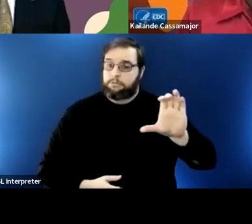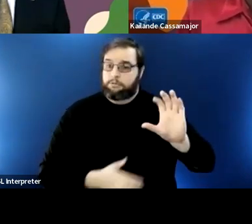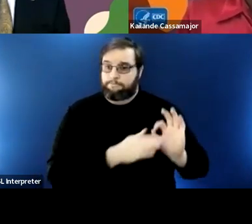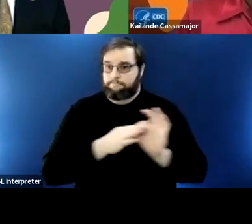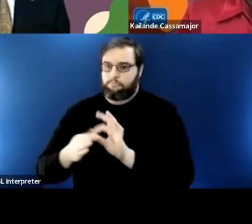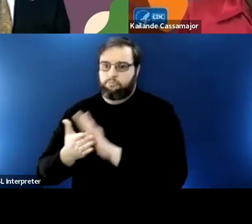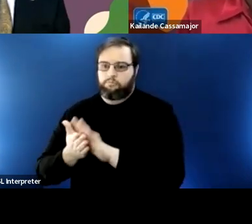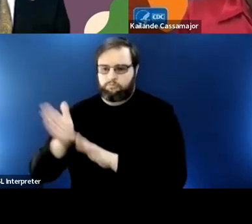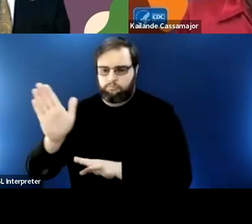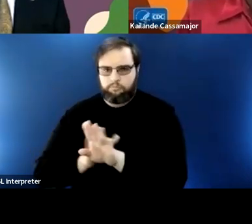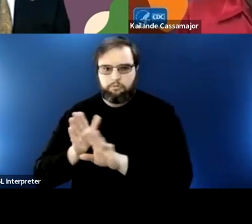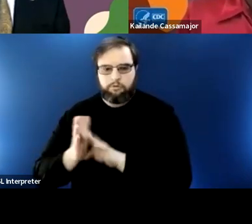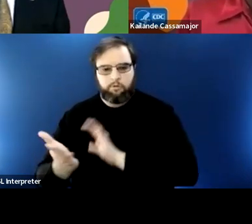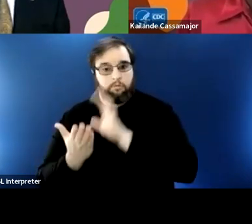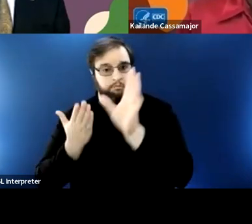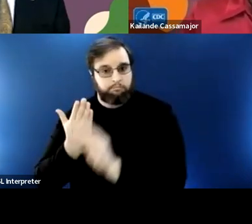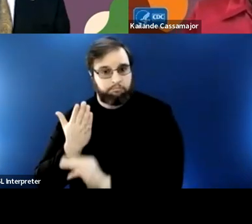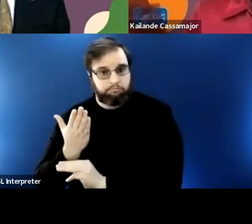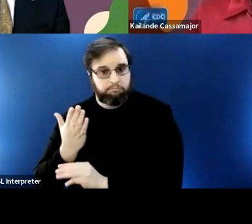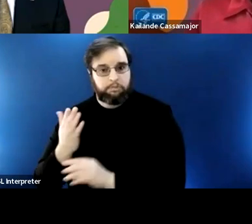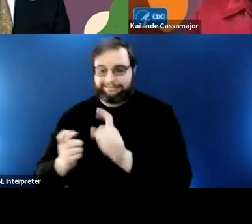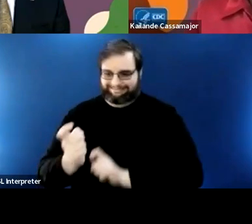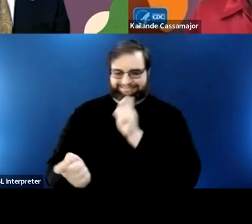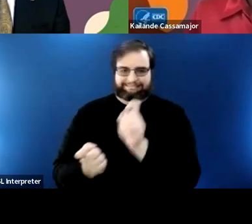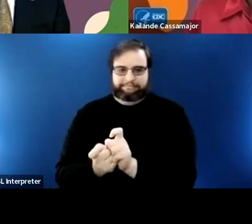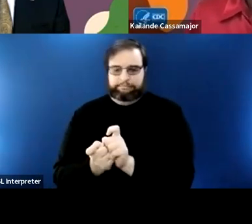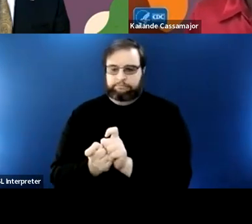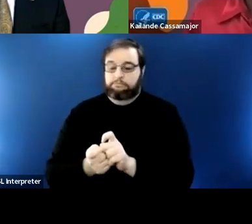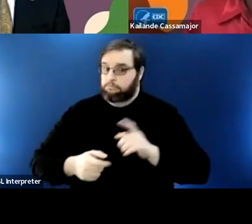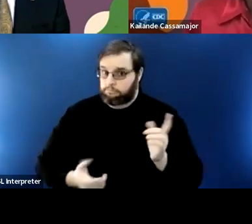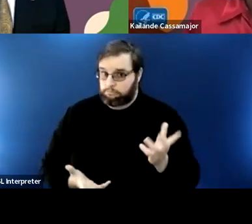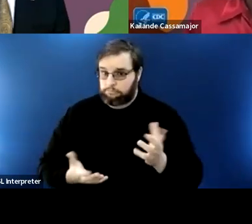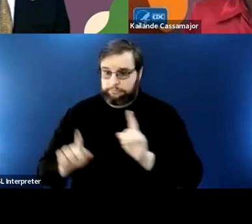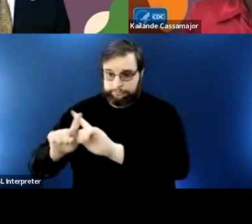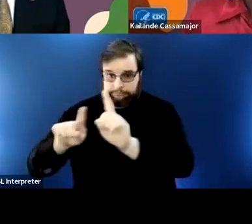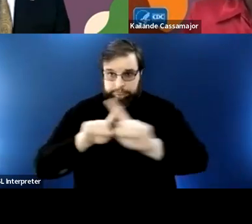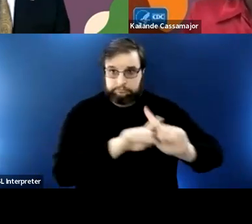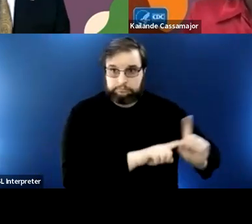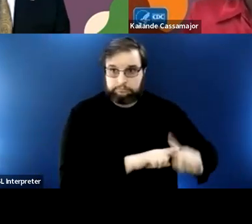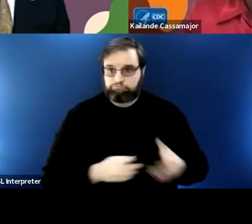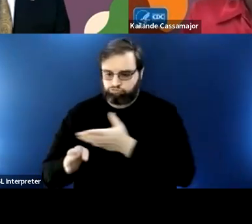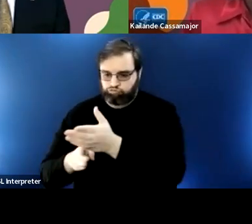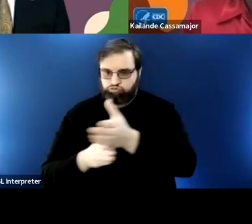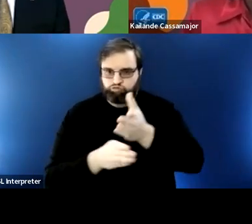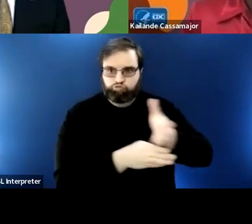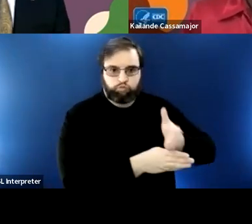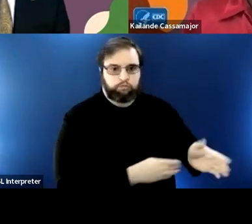in developing a curriculum that is specific to those different areas, as well